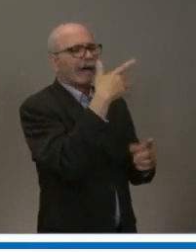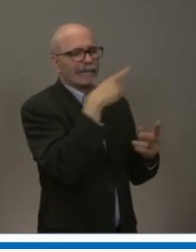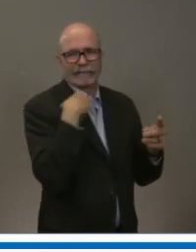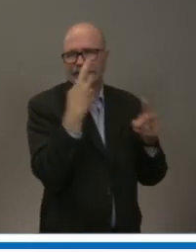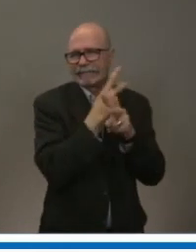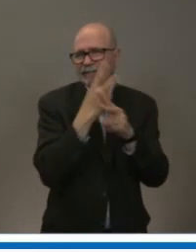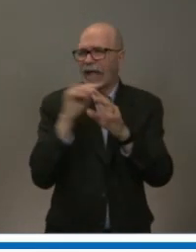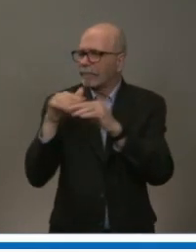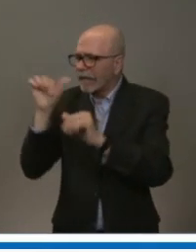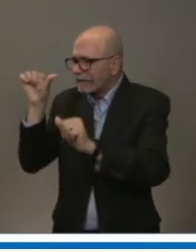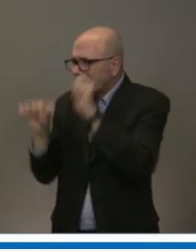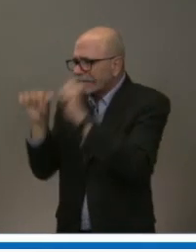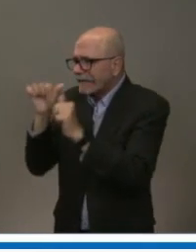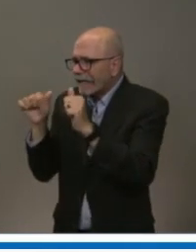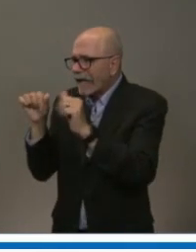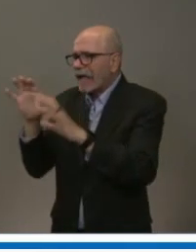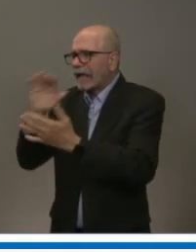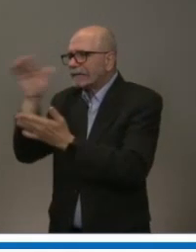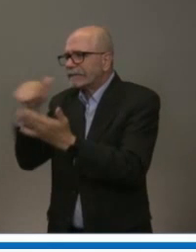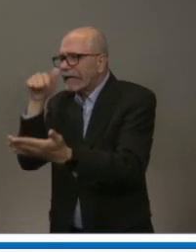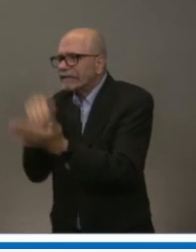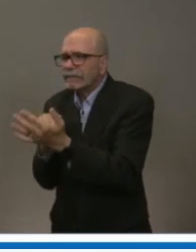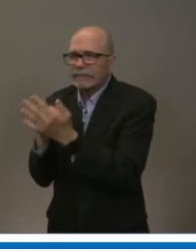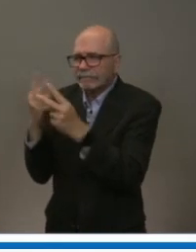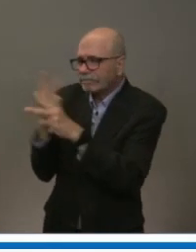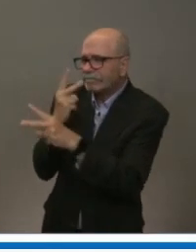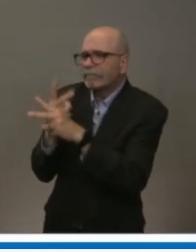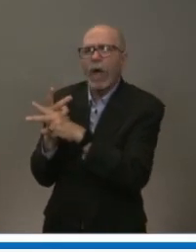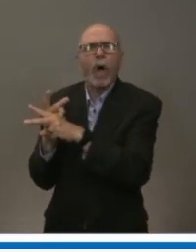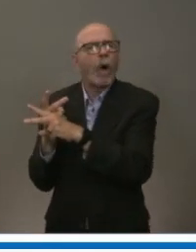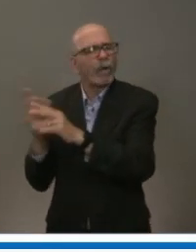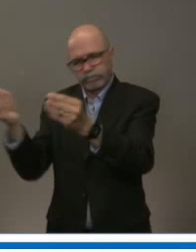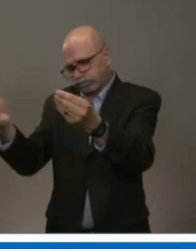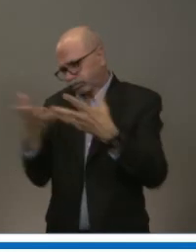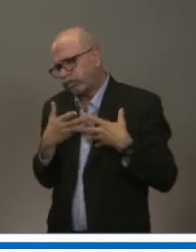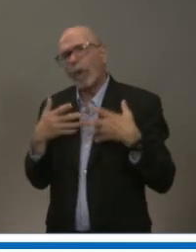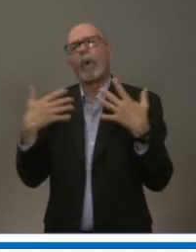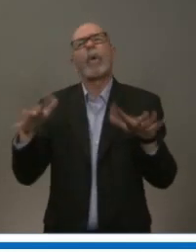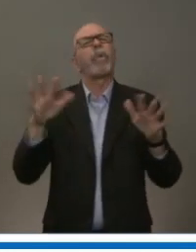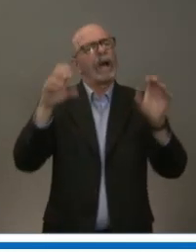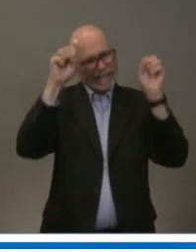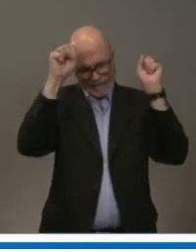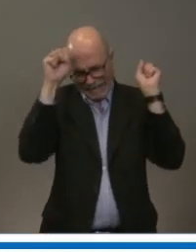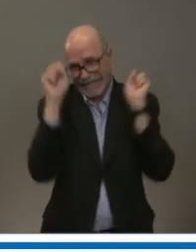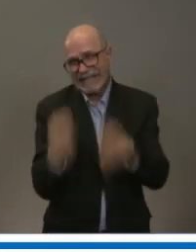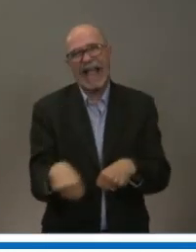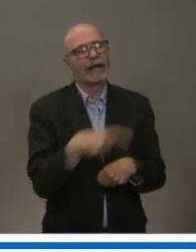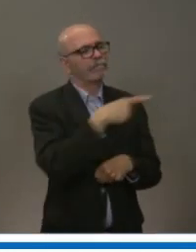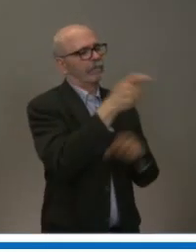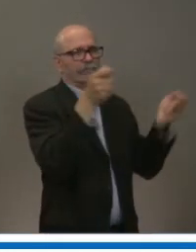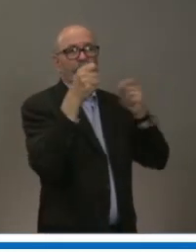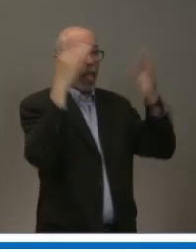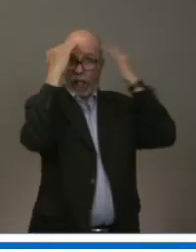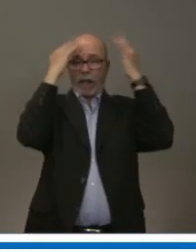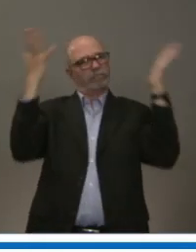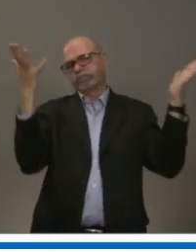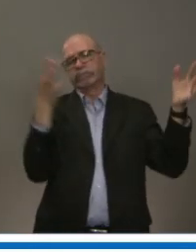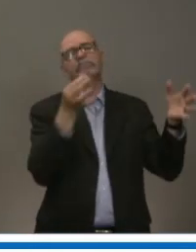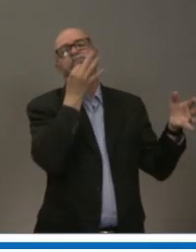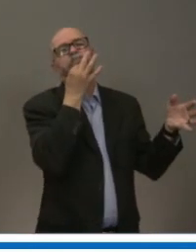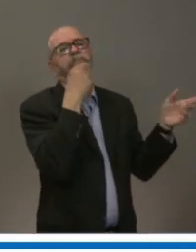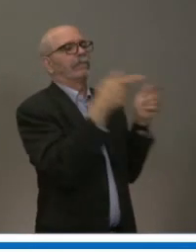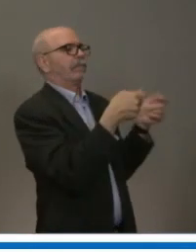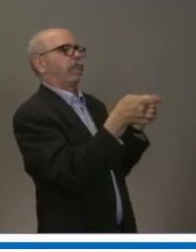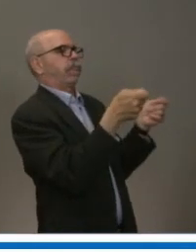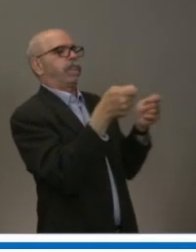capacity. They have repeatedly assured me that they feel they have the capacity, and quite frankly, they've said to me, we're up for the